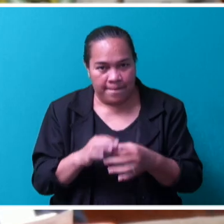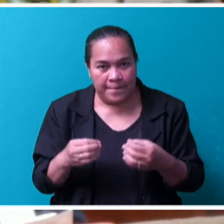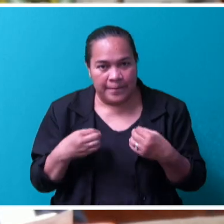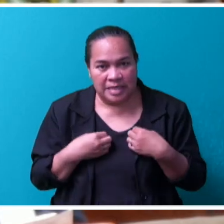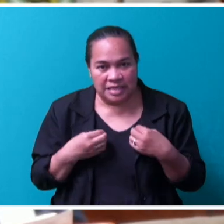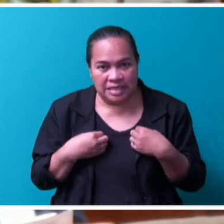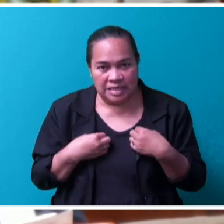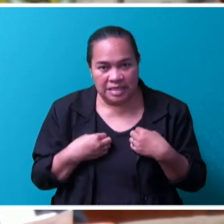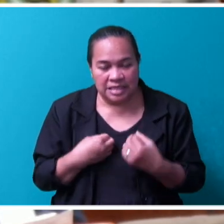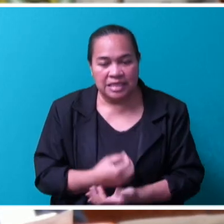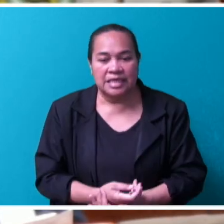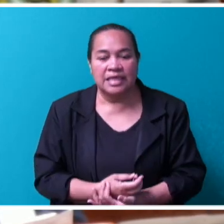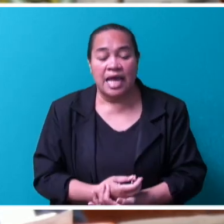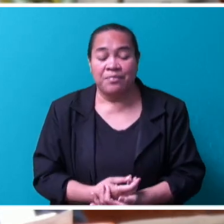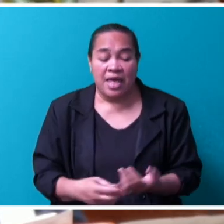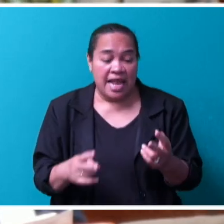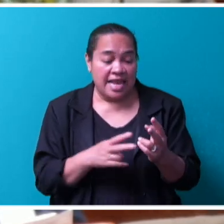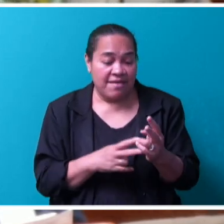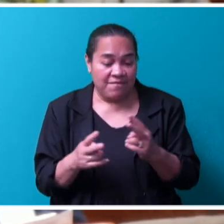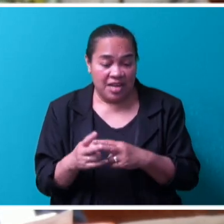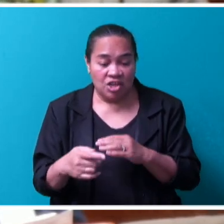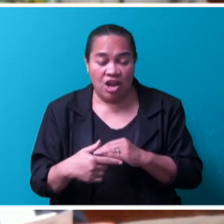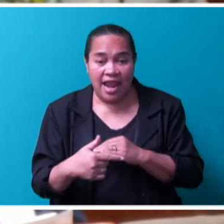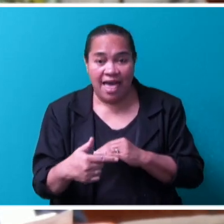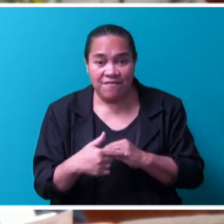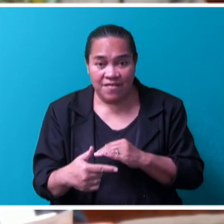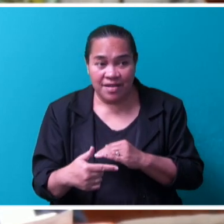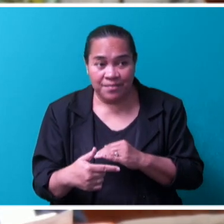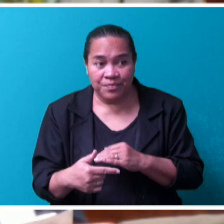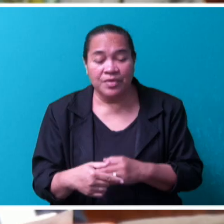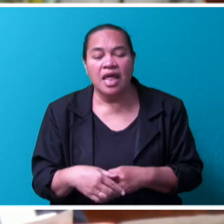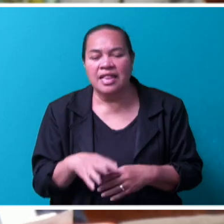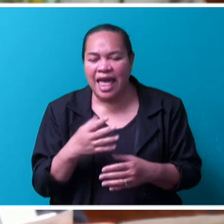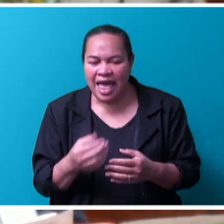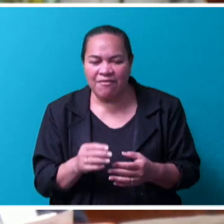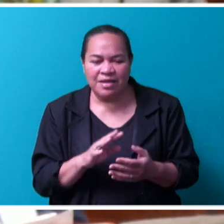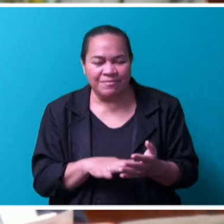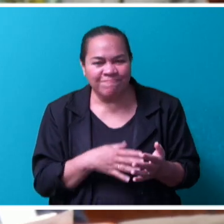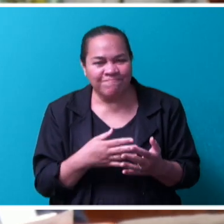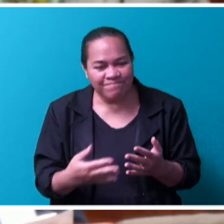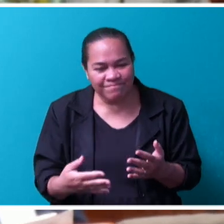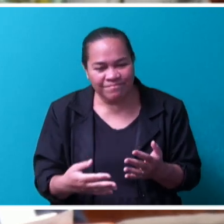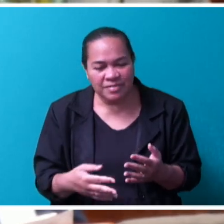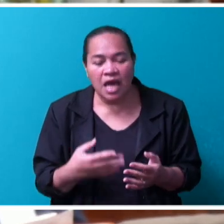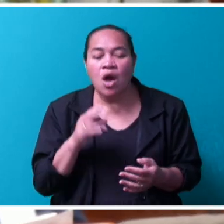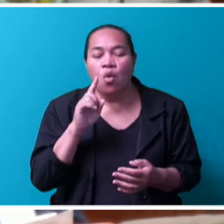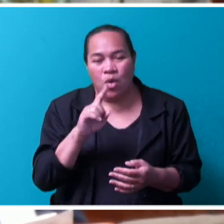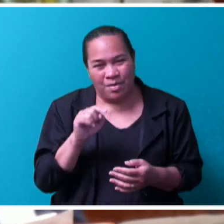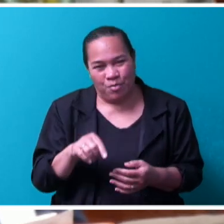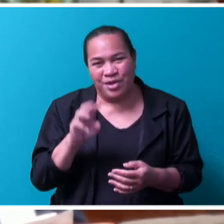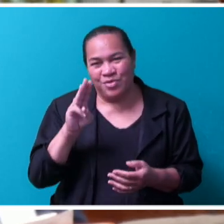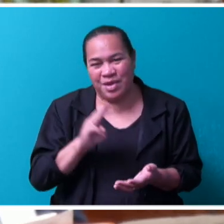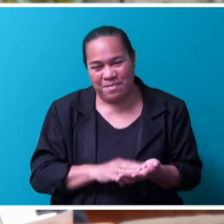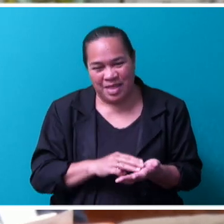Speaker, sir, at the village level, the Village Improvement Scheme has been allocated 1.3 million to